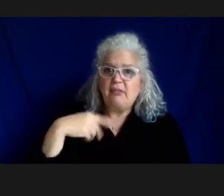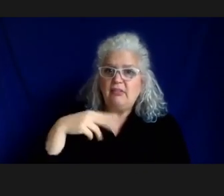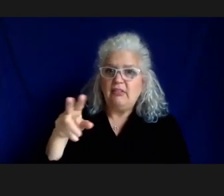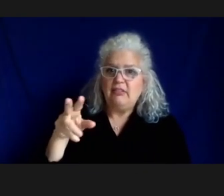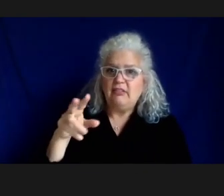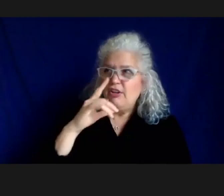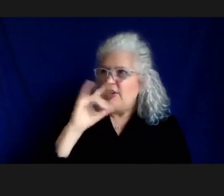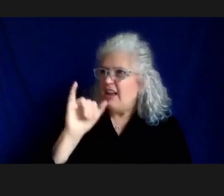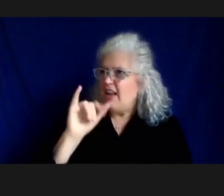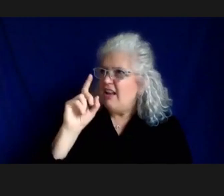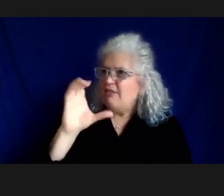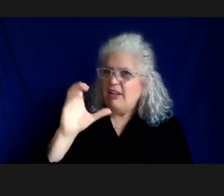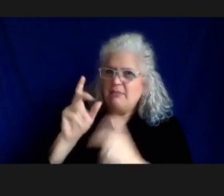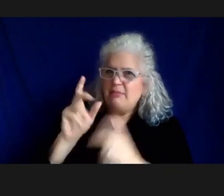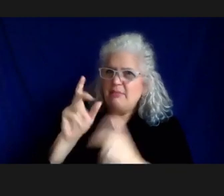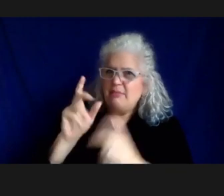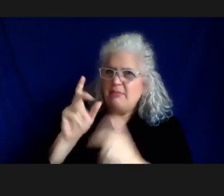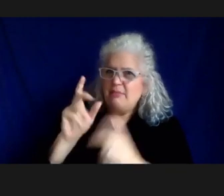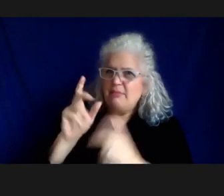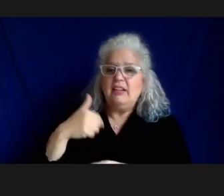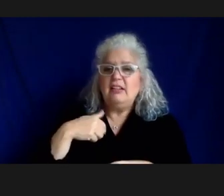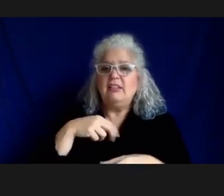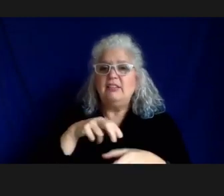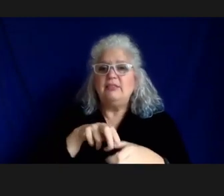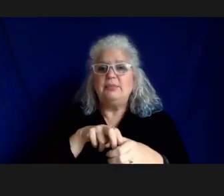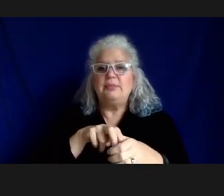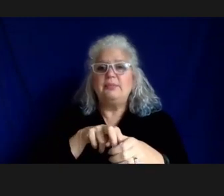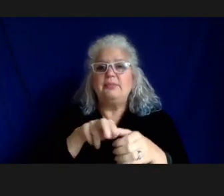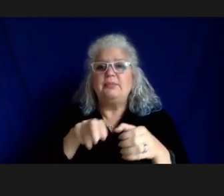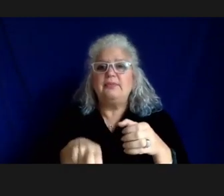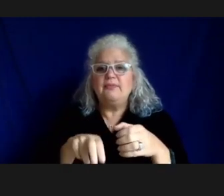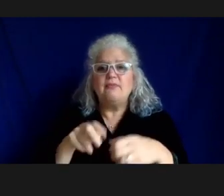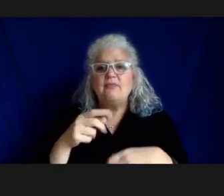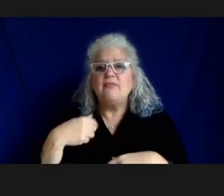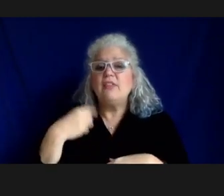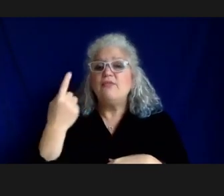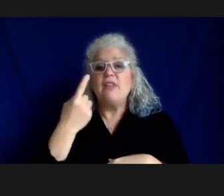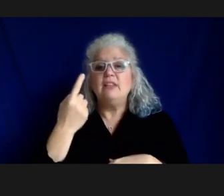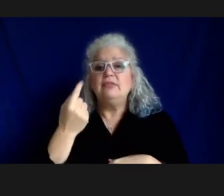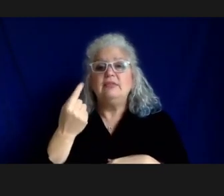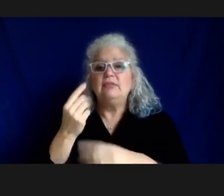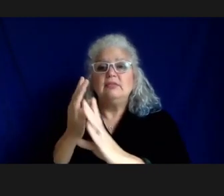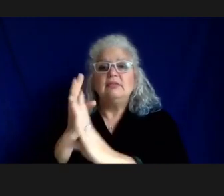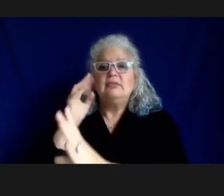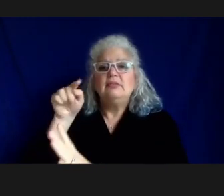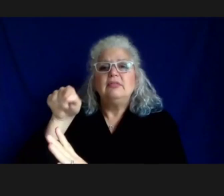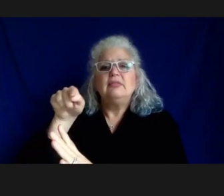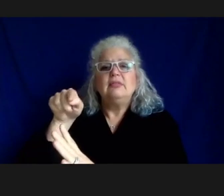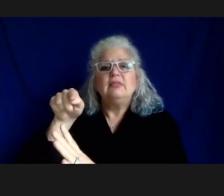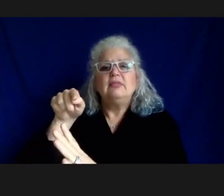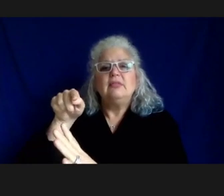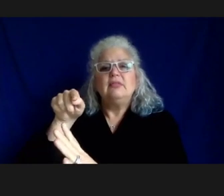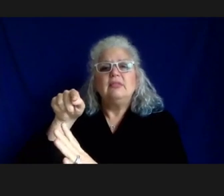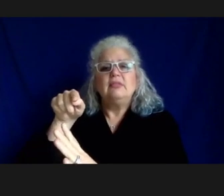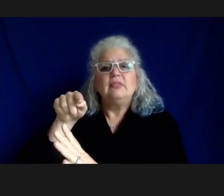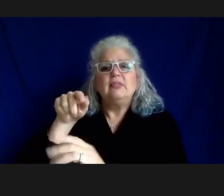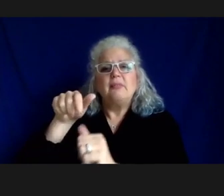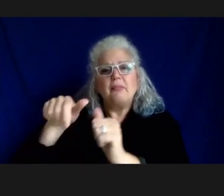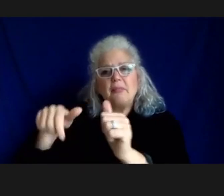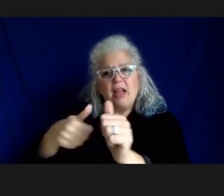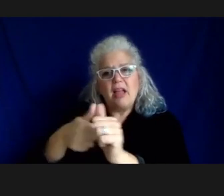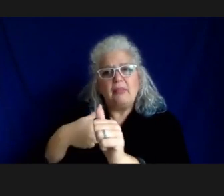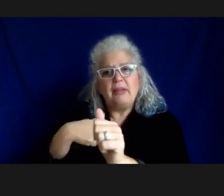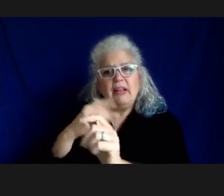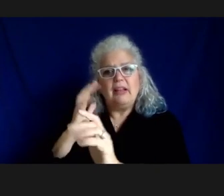I realized that those were people that were behind me as far as their time. I was 12:30, and those people were already there for like 1